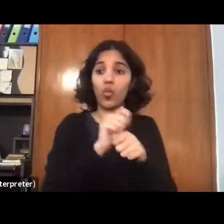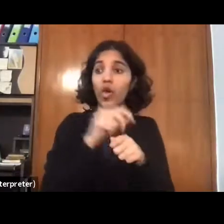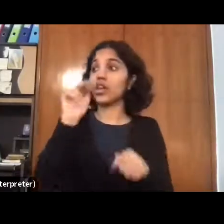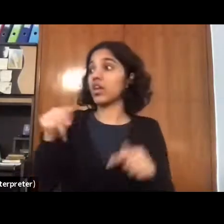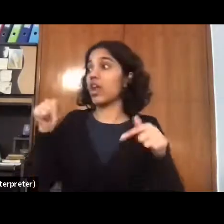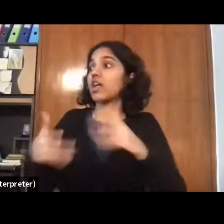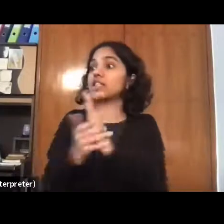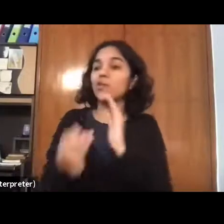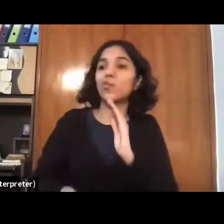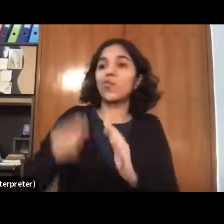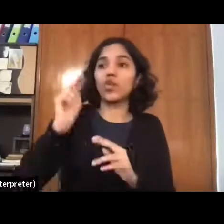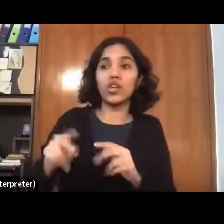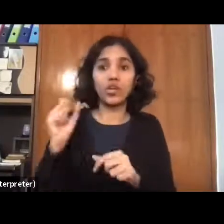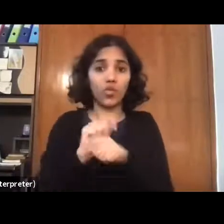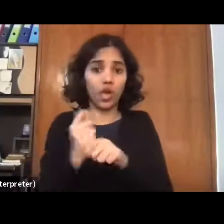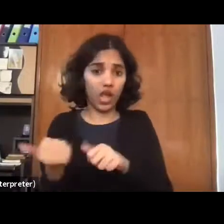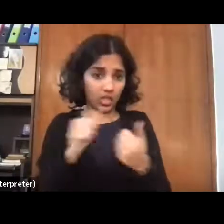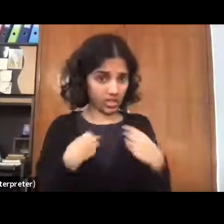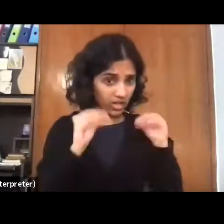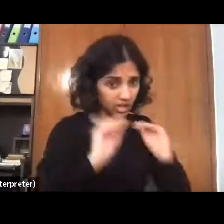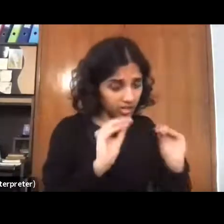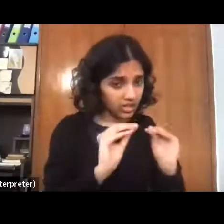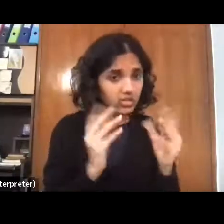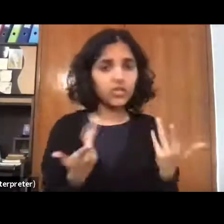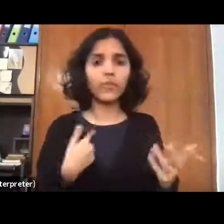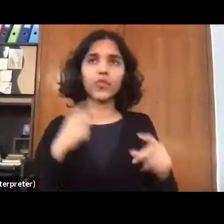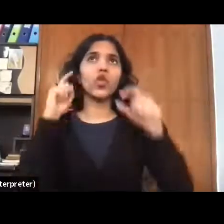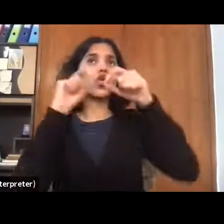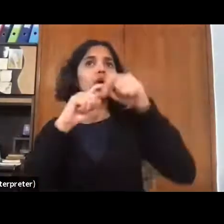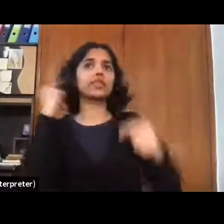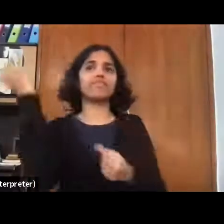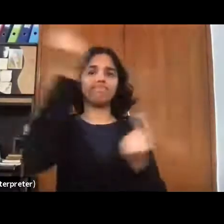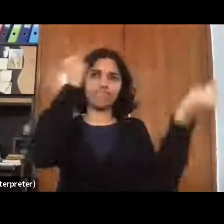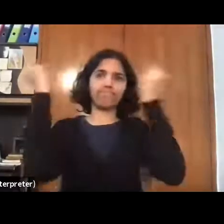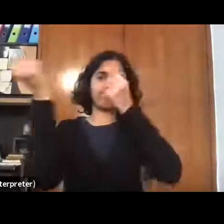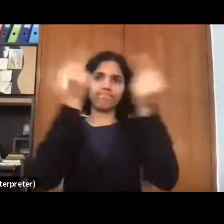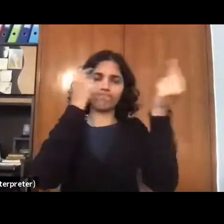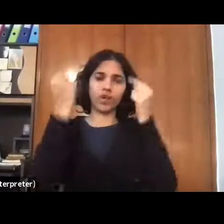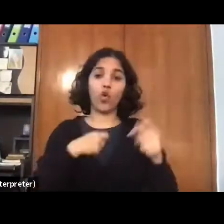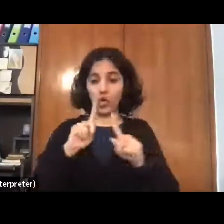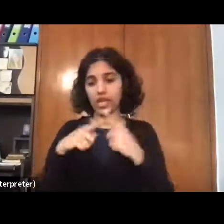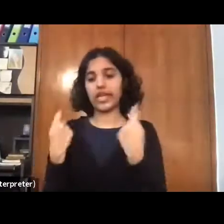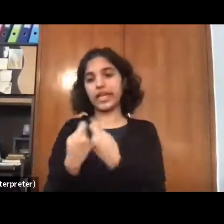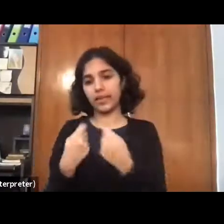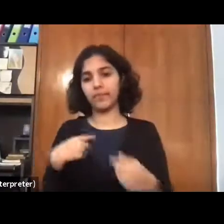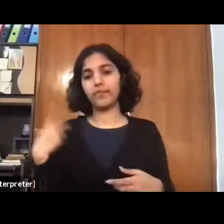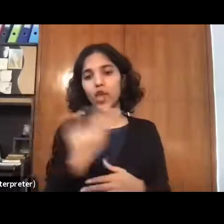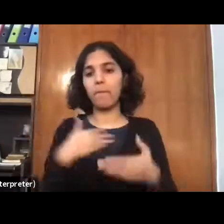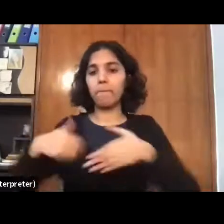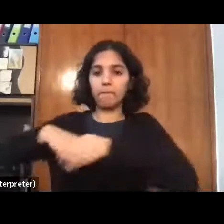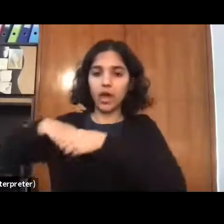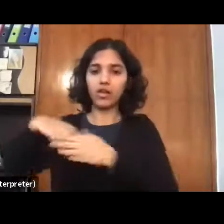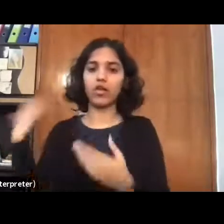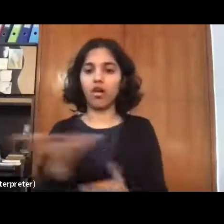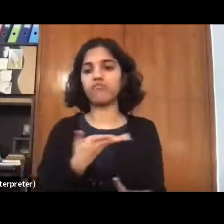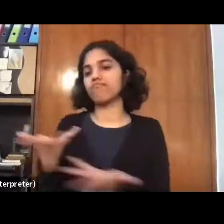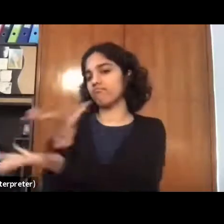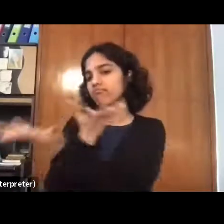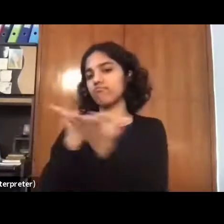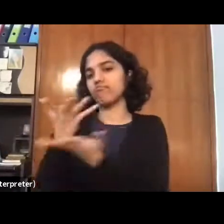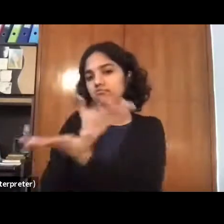requires? These are some of the questions that my team and my partners